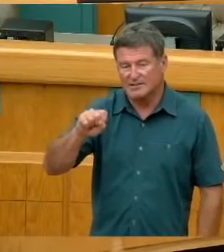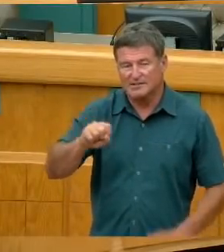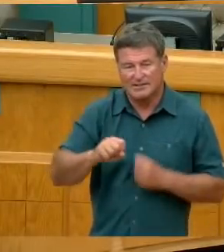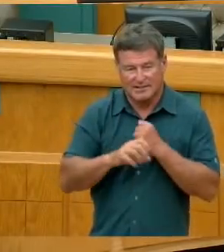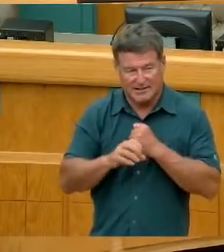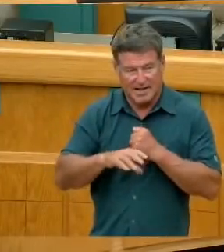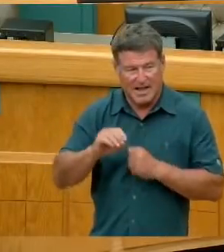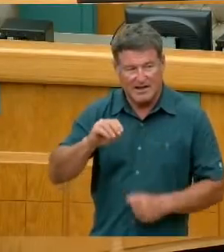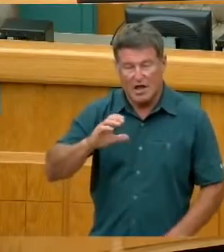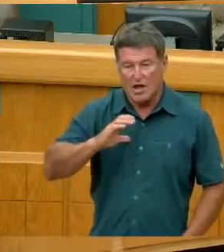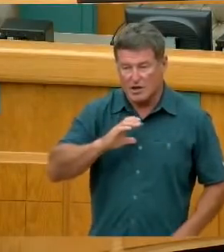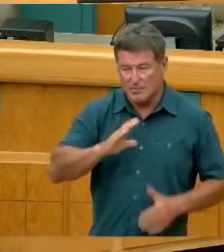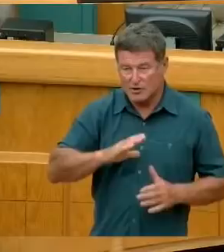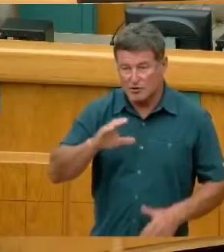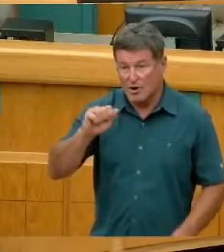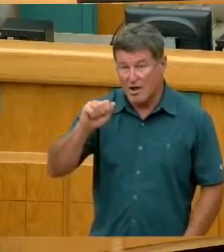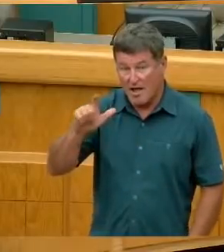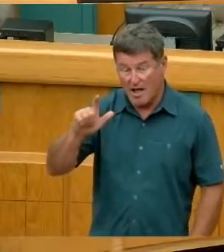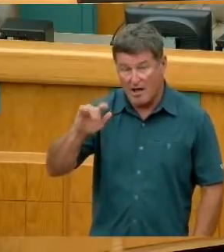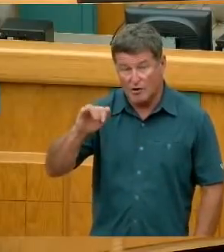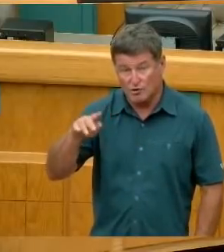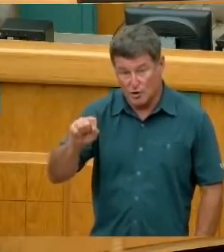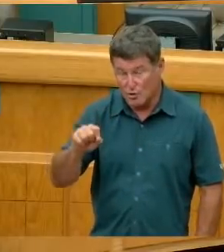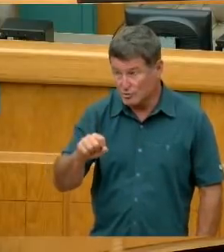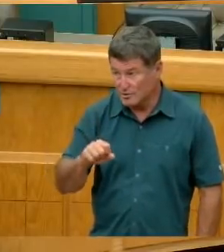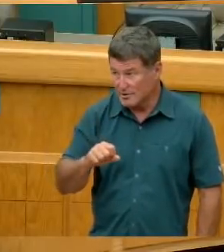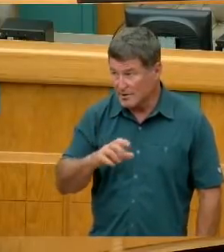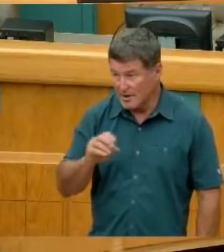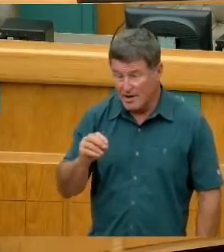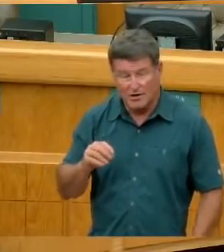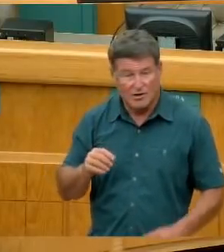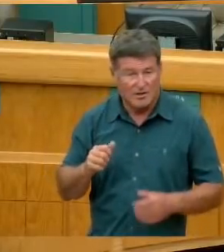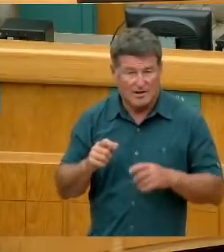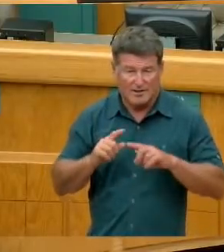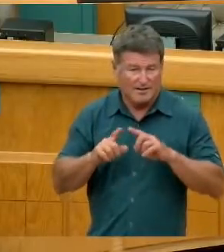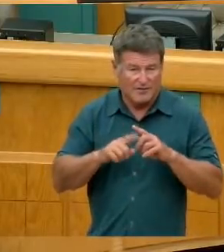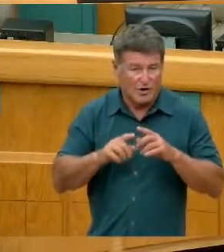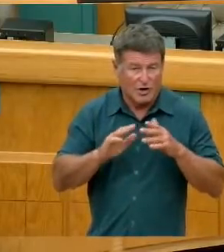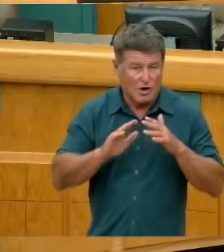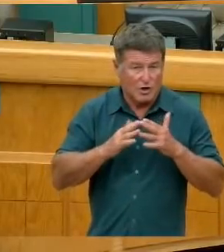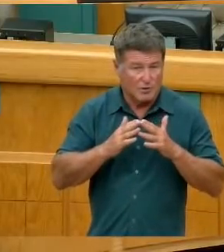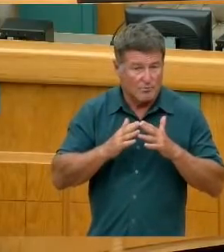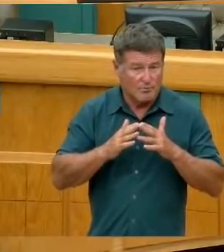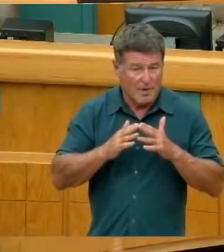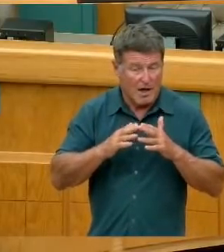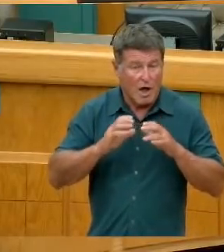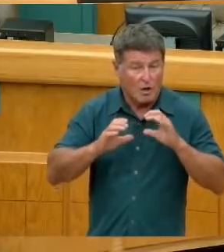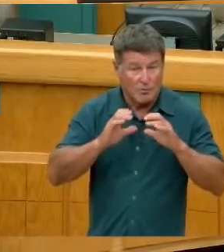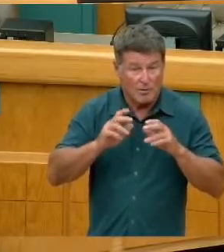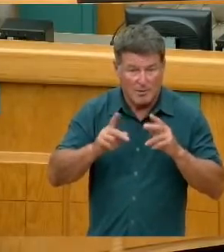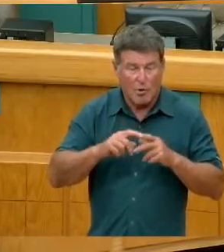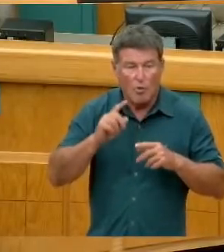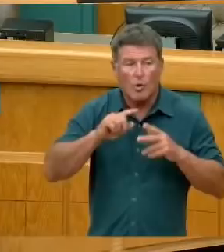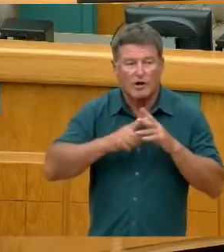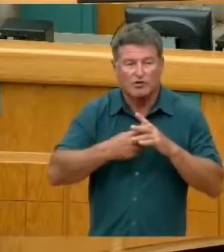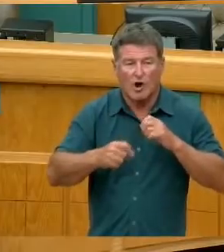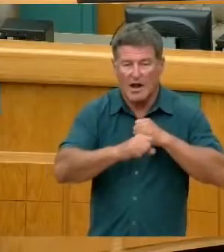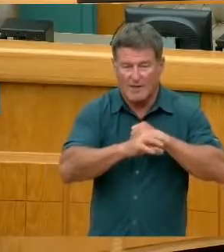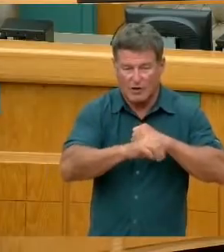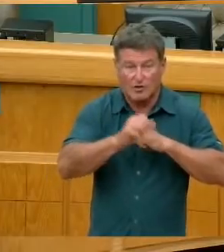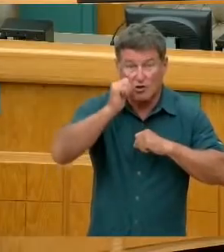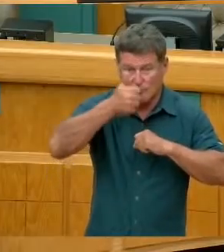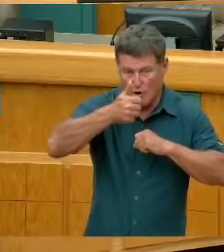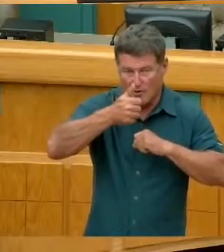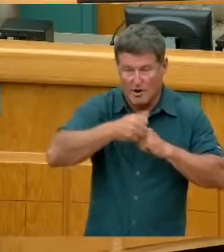Pettis Advertising and Commissioner Al Jones, who spearheaded it, and all of the communications folks, that's going to get